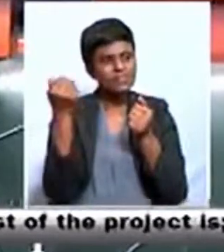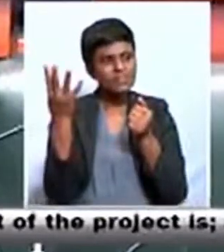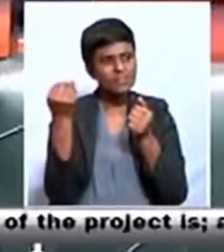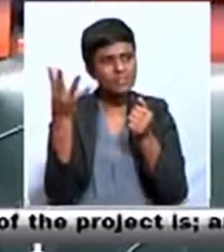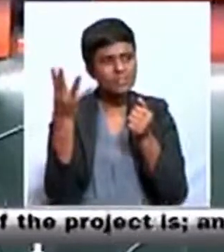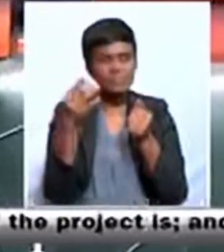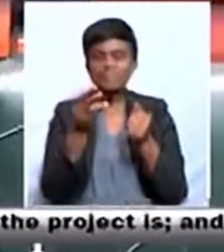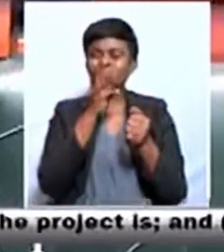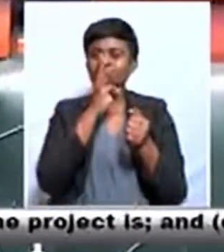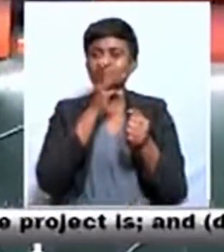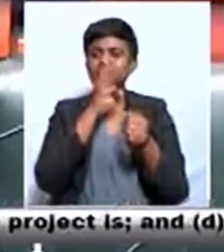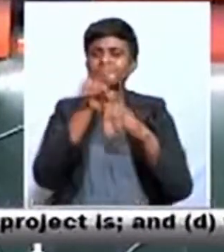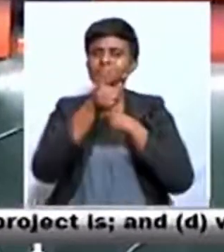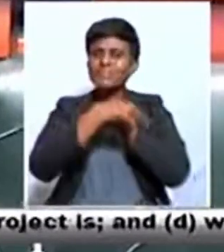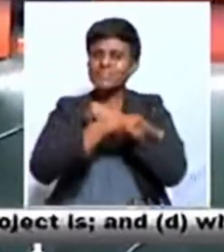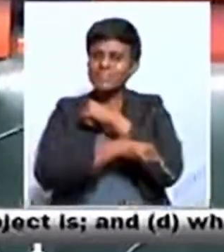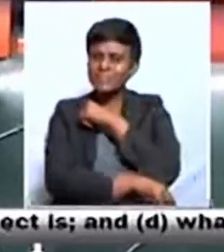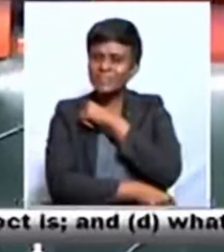boreholes, which is very